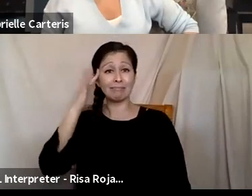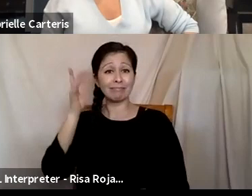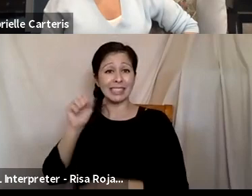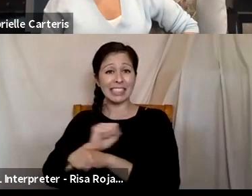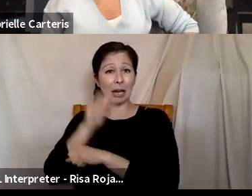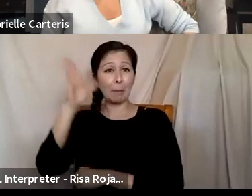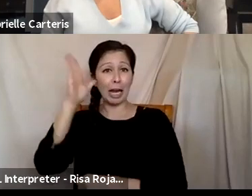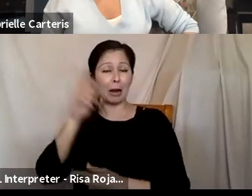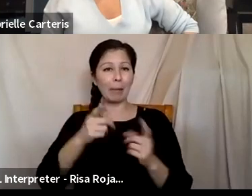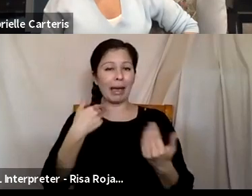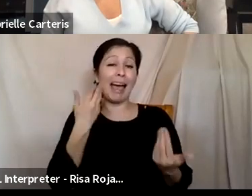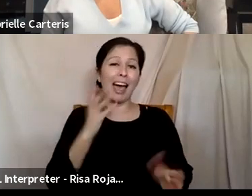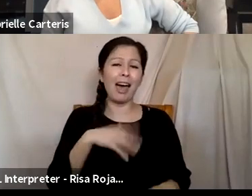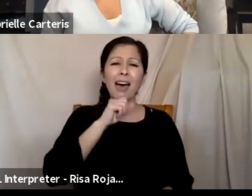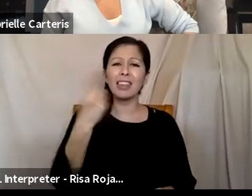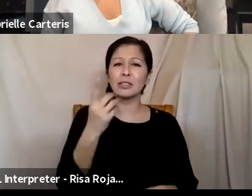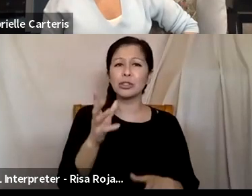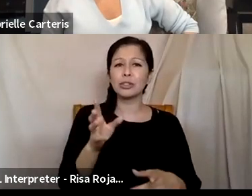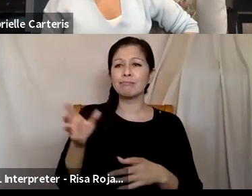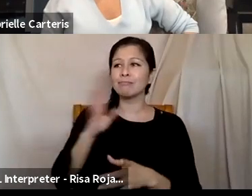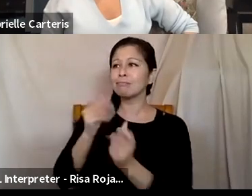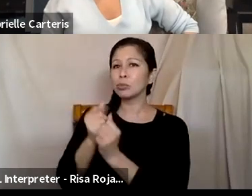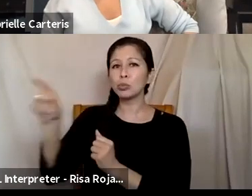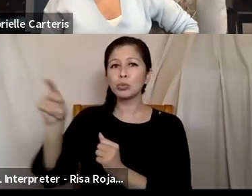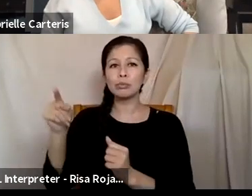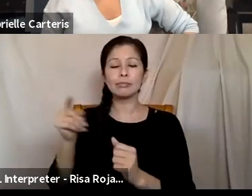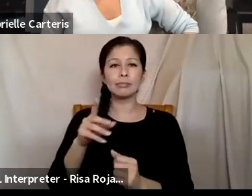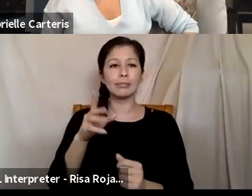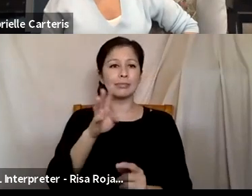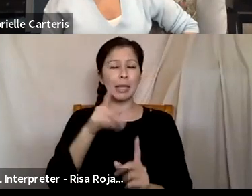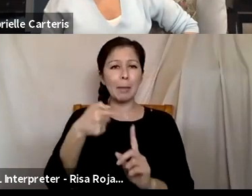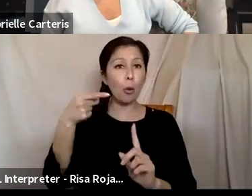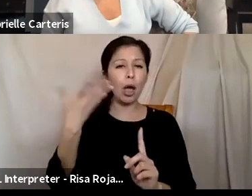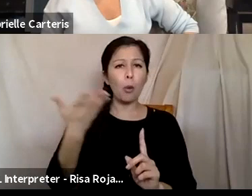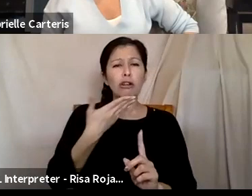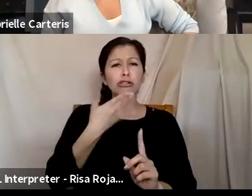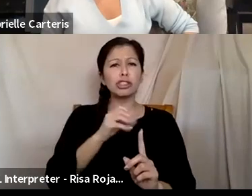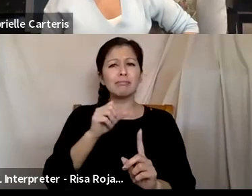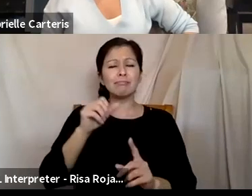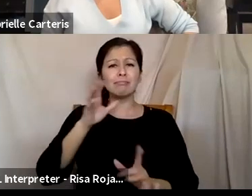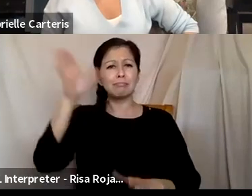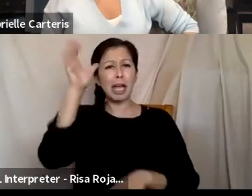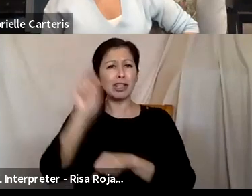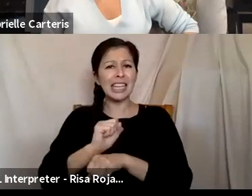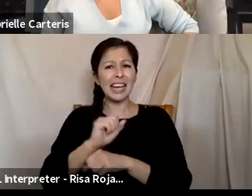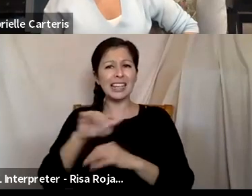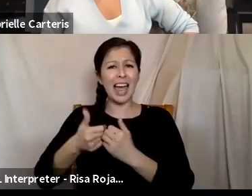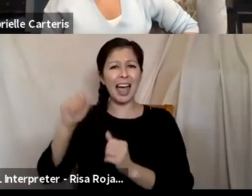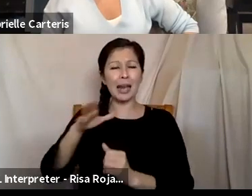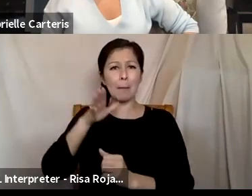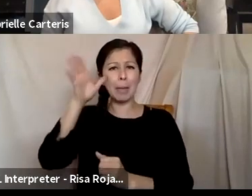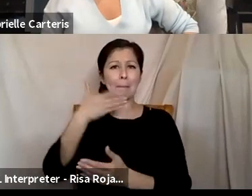know. But I would love for someone to talk to the fact of what makes a good stage parent. How can they best